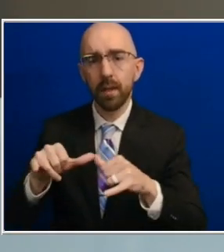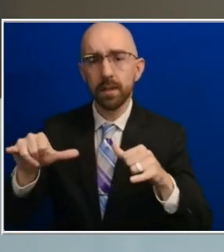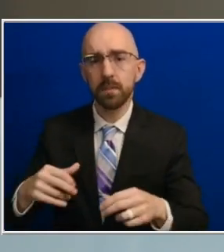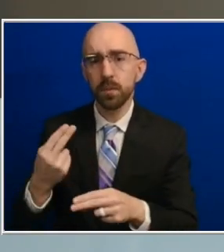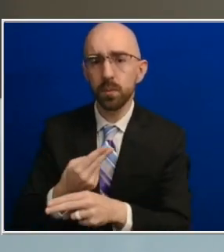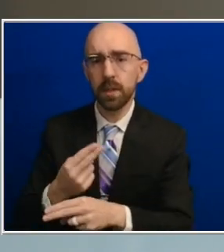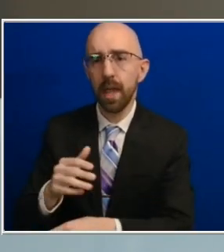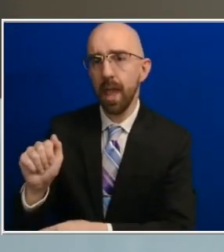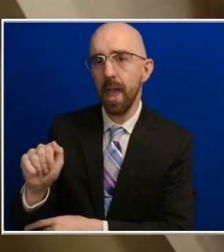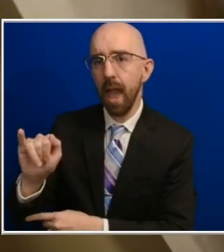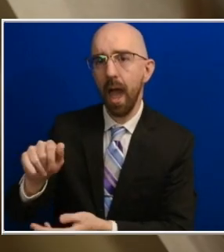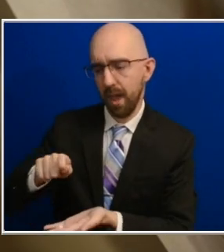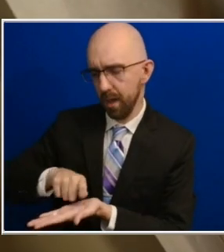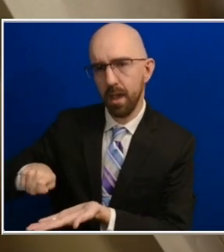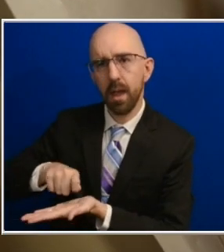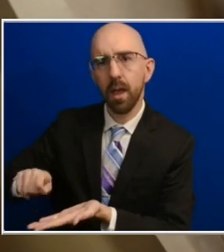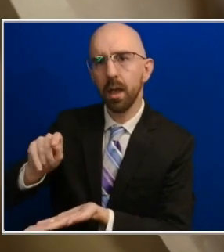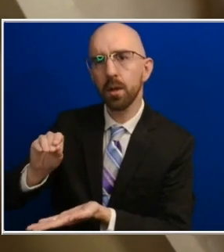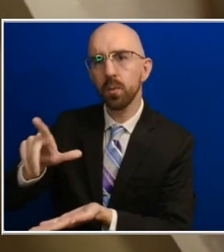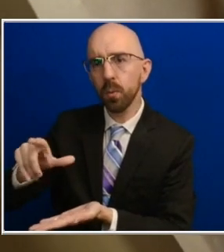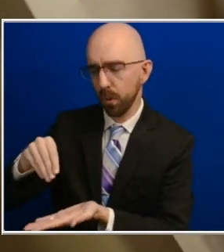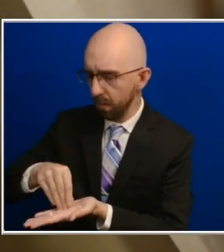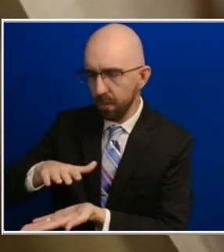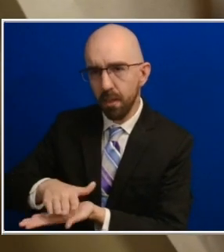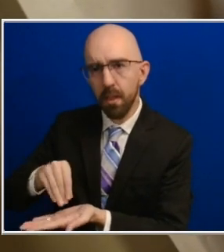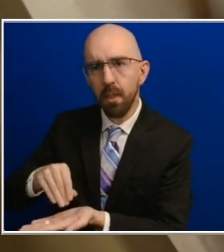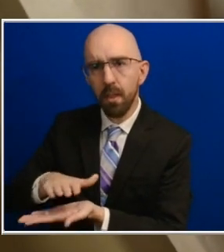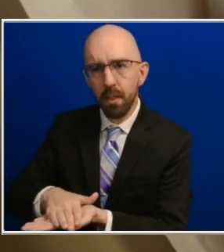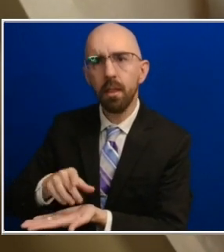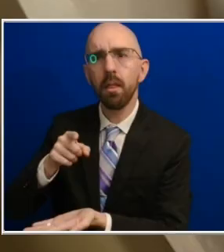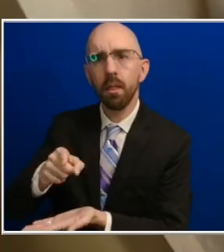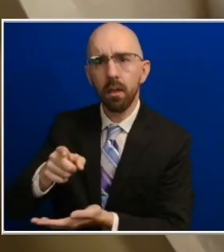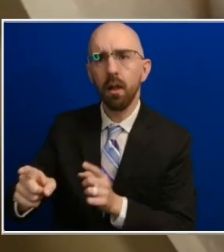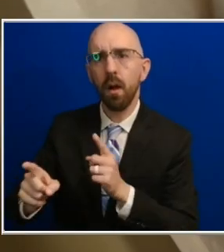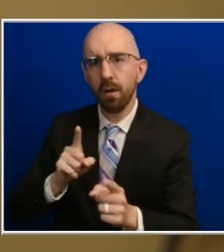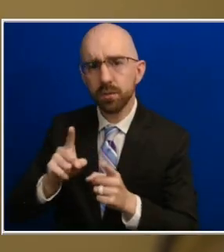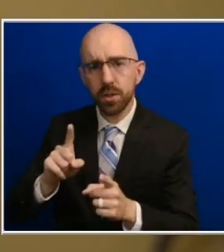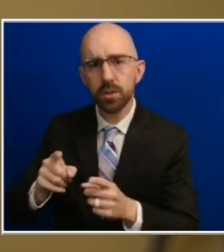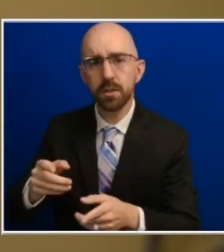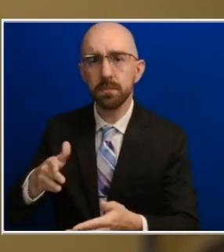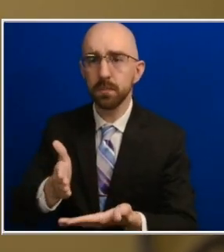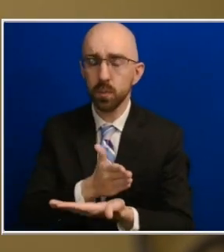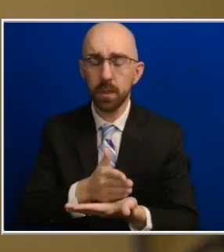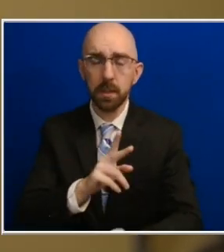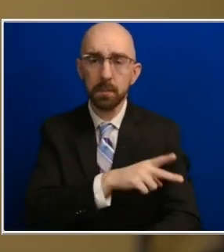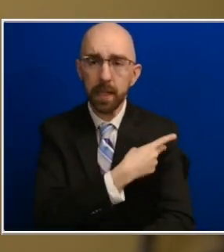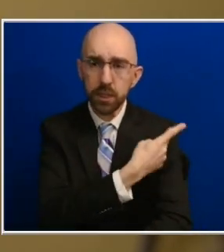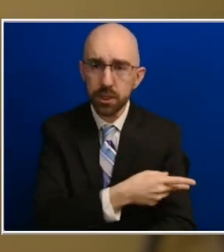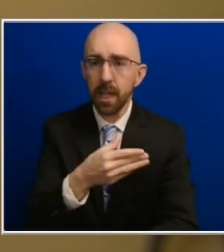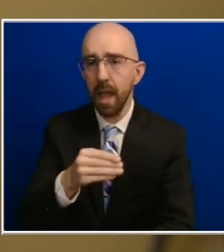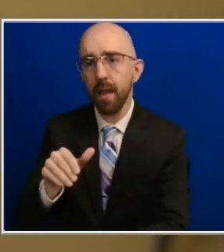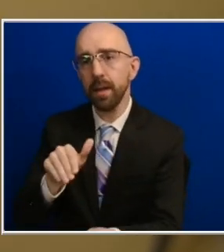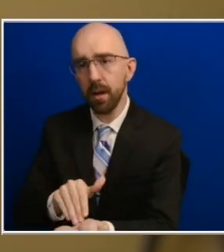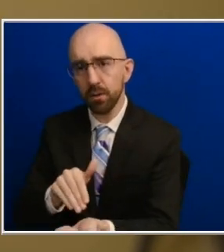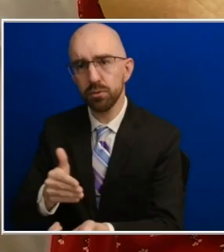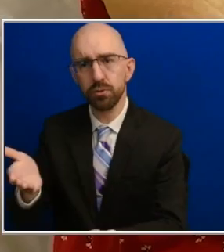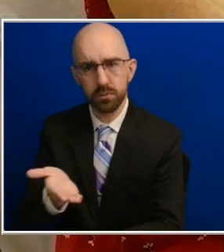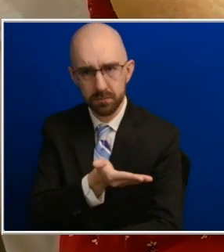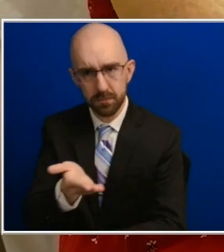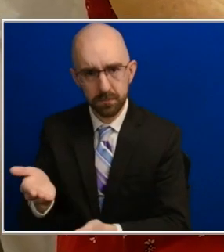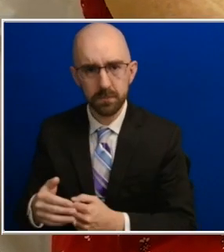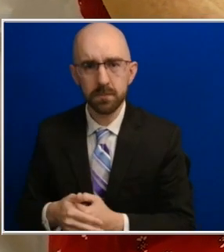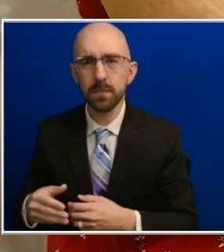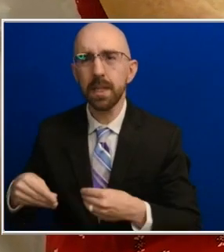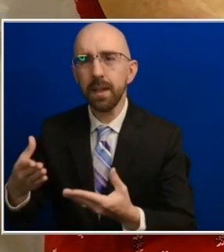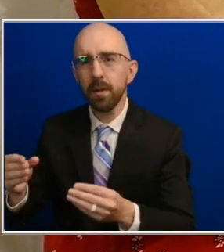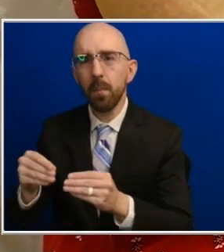AI note-taking tool that can capture and document conversations between patient and provider. It's meant to give doctors more time to focus